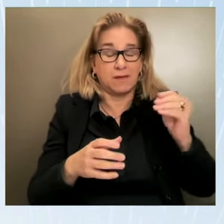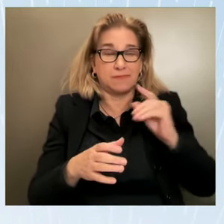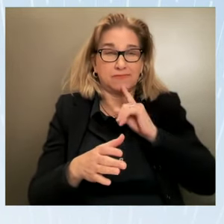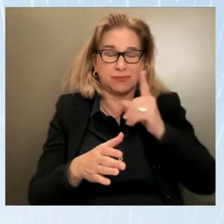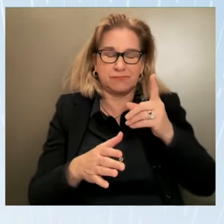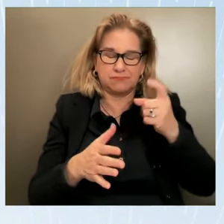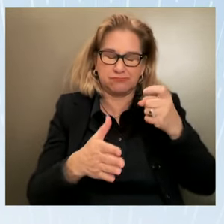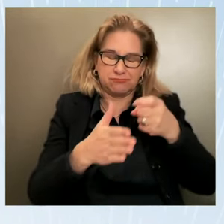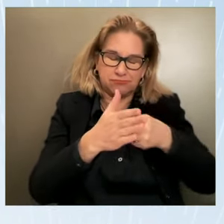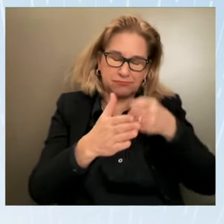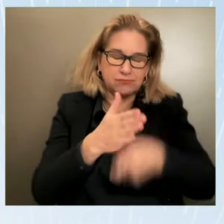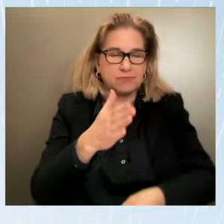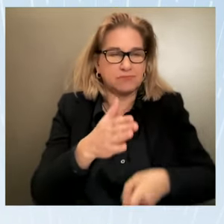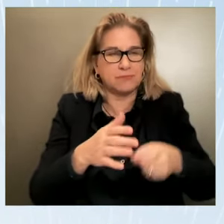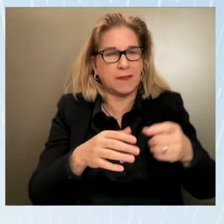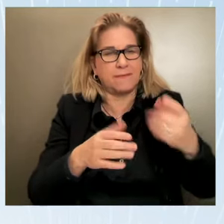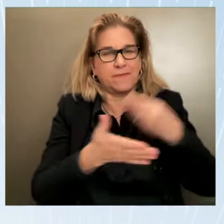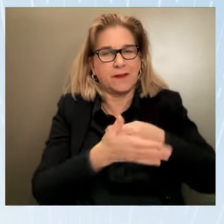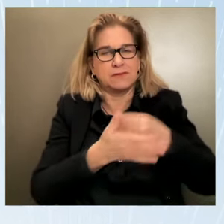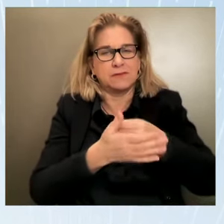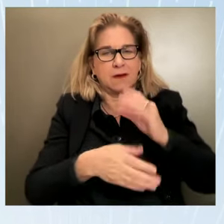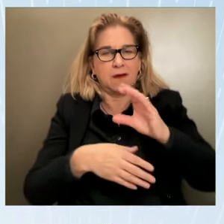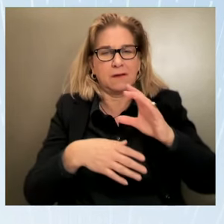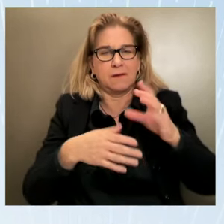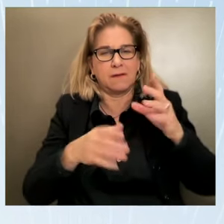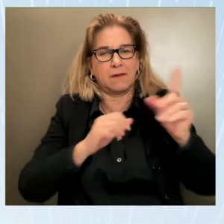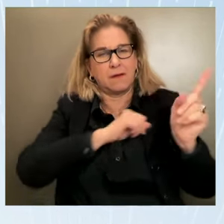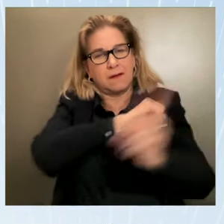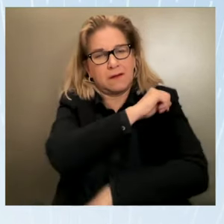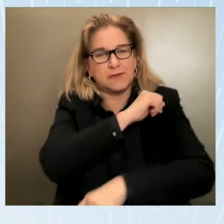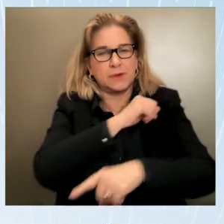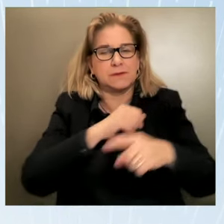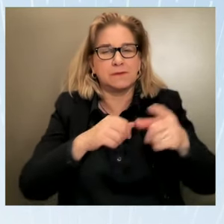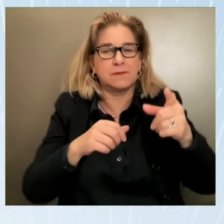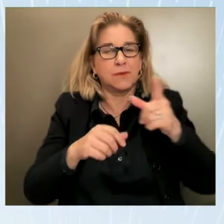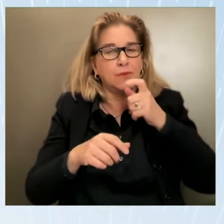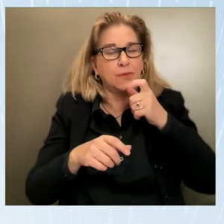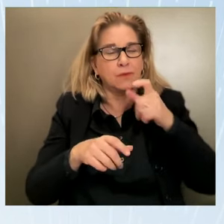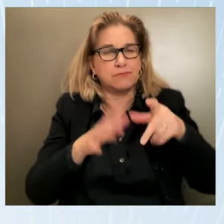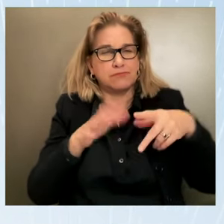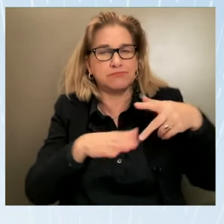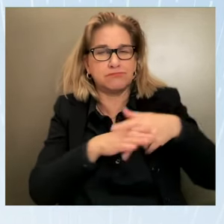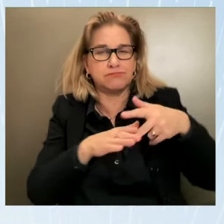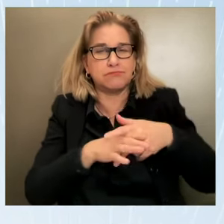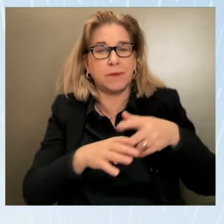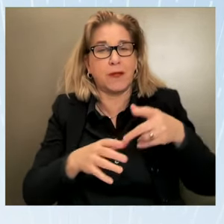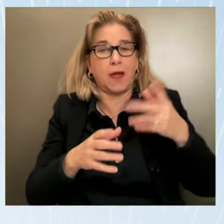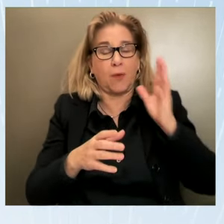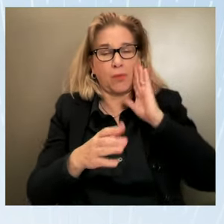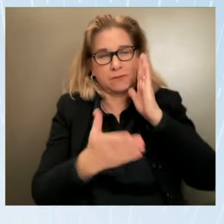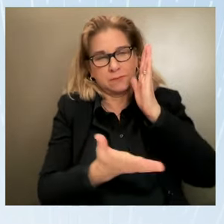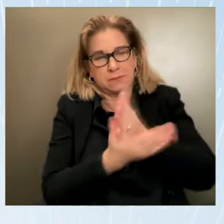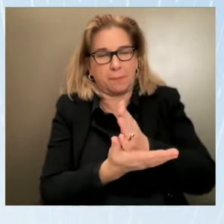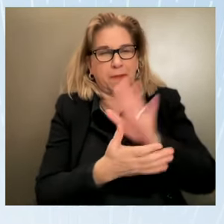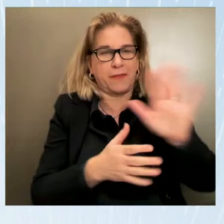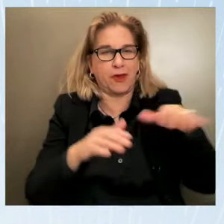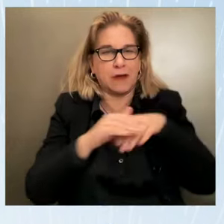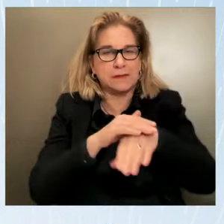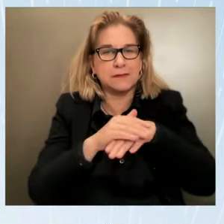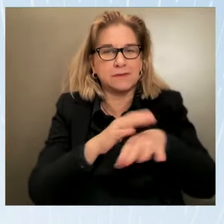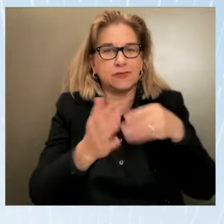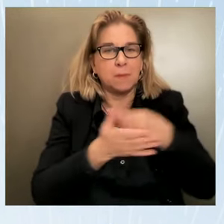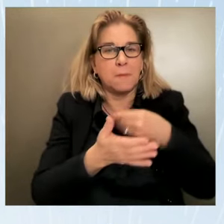cutting off their access to the U.S. financial system. We are also committed to using, where relevant and appropriate, sanctions authorities to